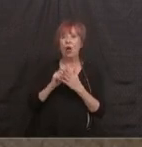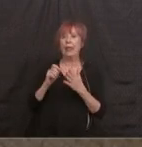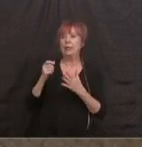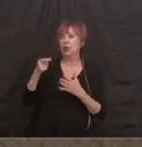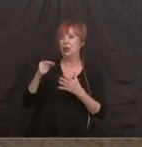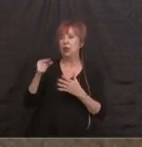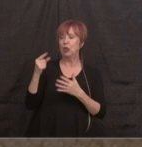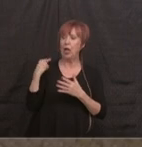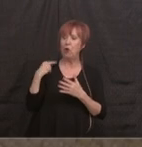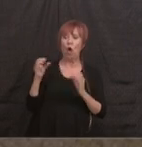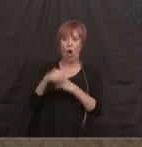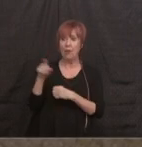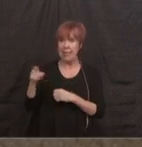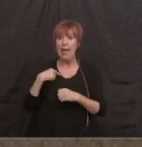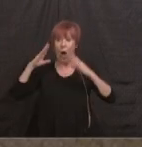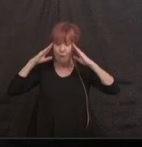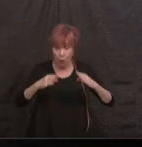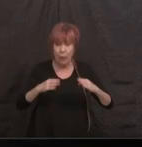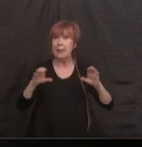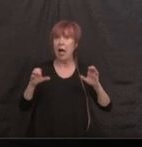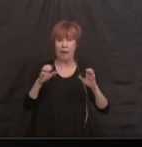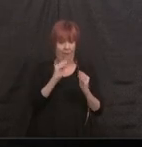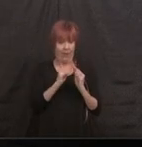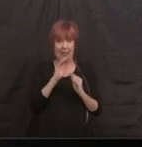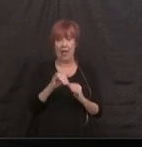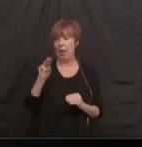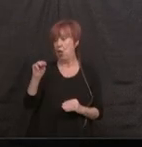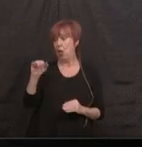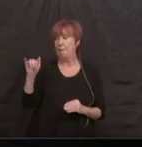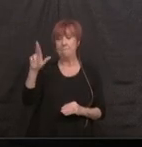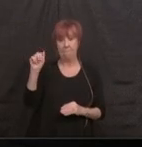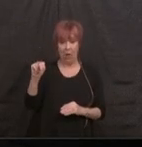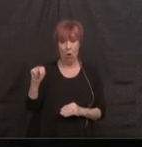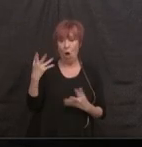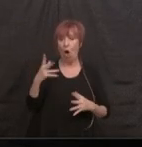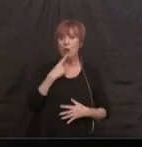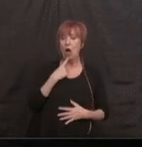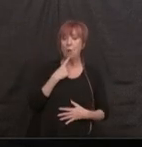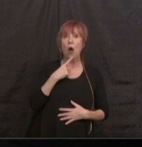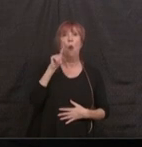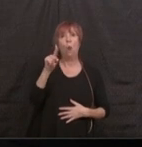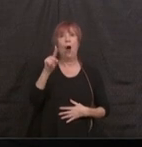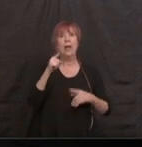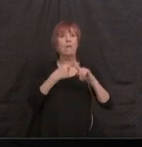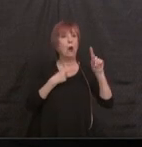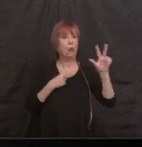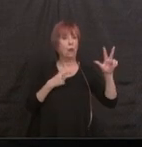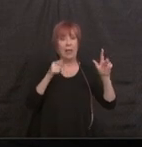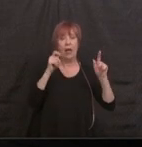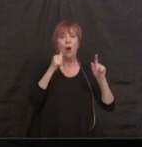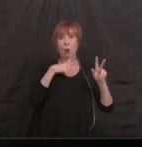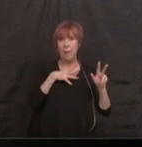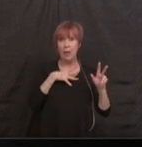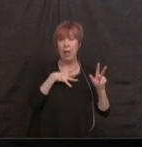is focused on doing something about that, which Mira has mentioned already. One in three women globally experience violence. We've got to